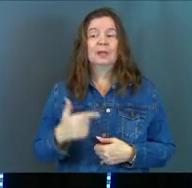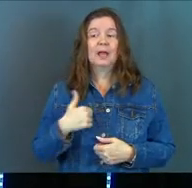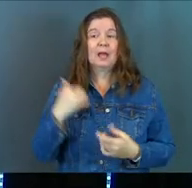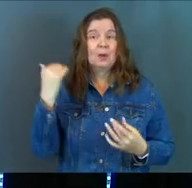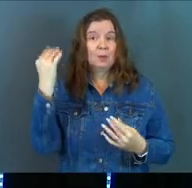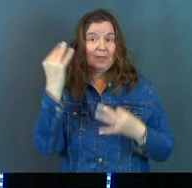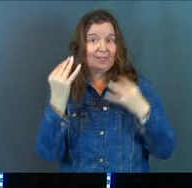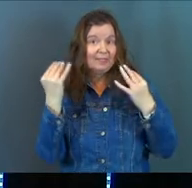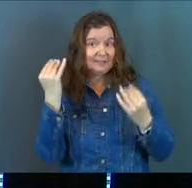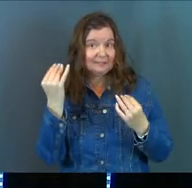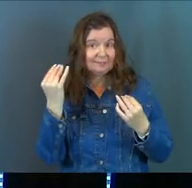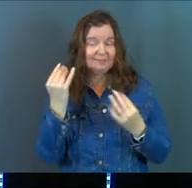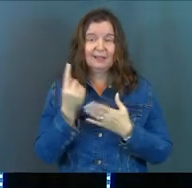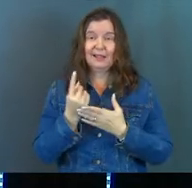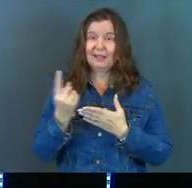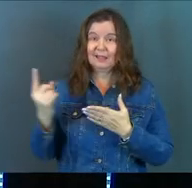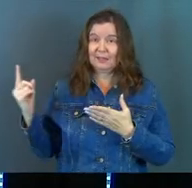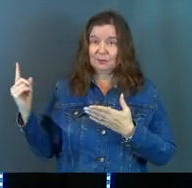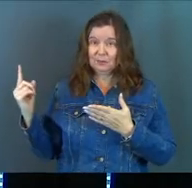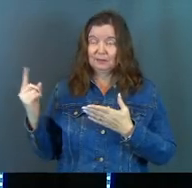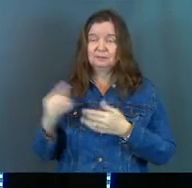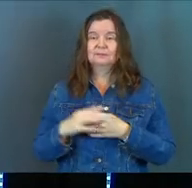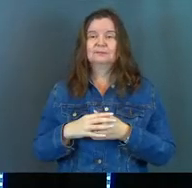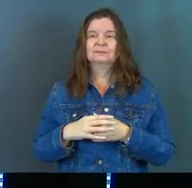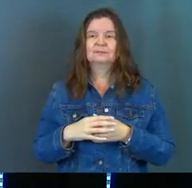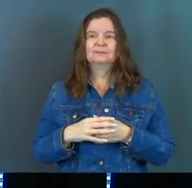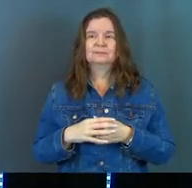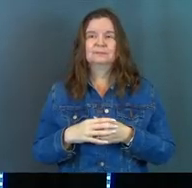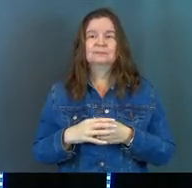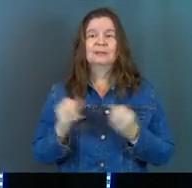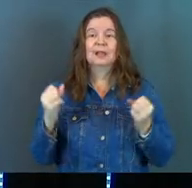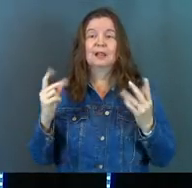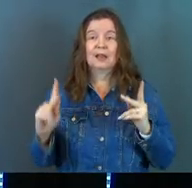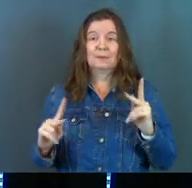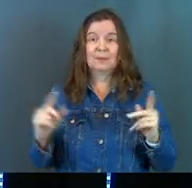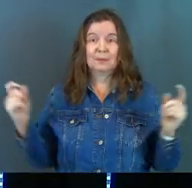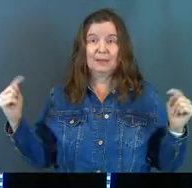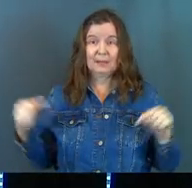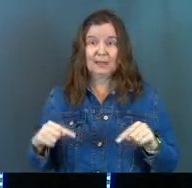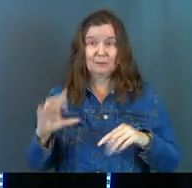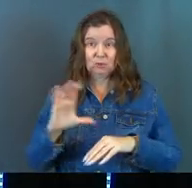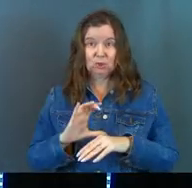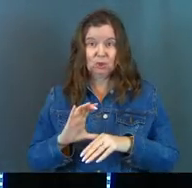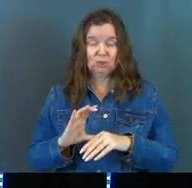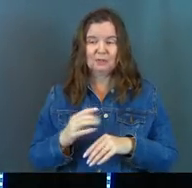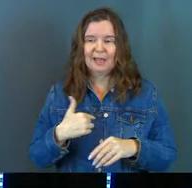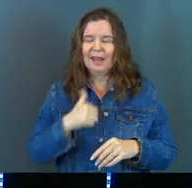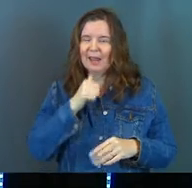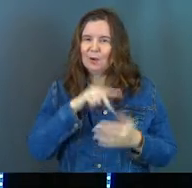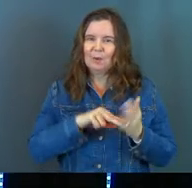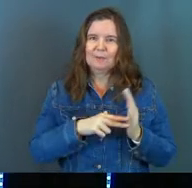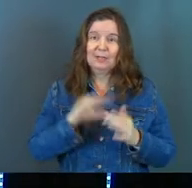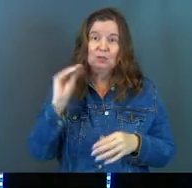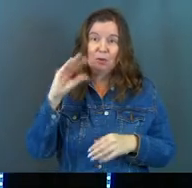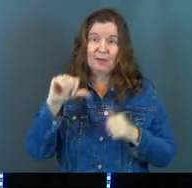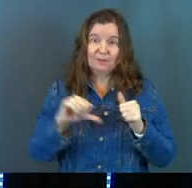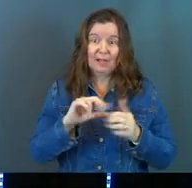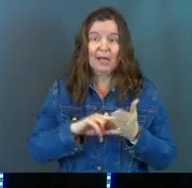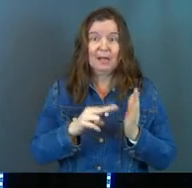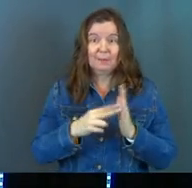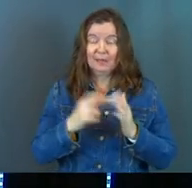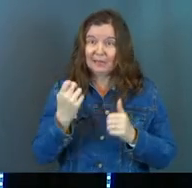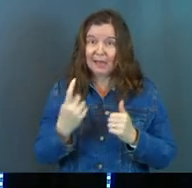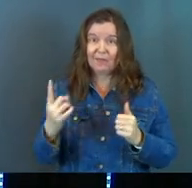I was thinking last week, a lot of folks came to church, and I don't just mean Grace Fellowship, I